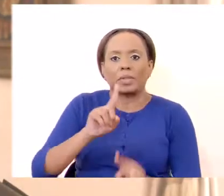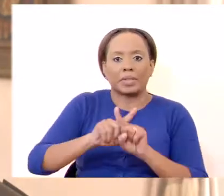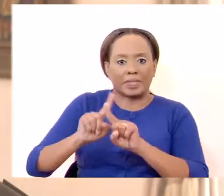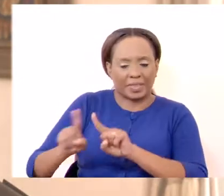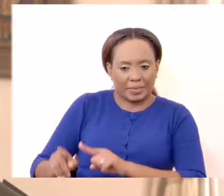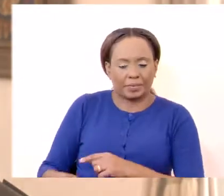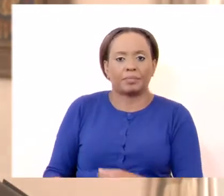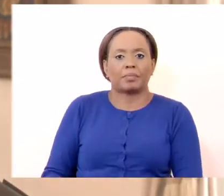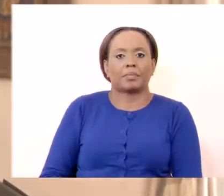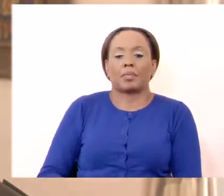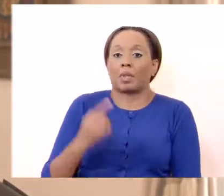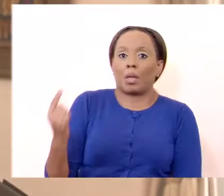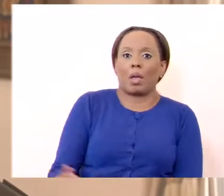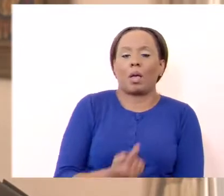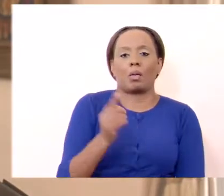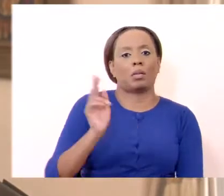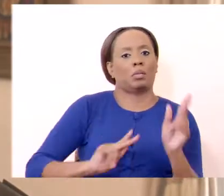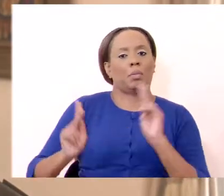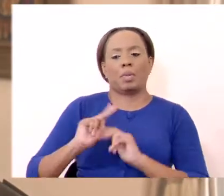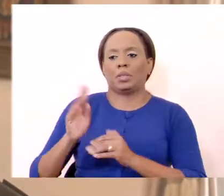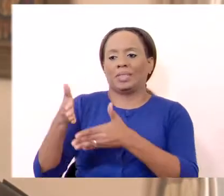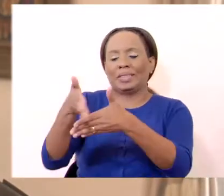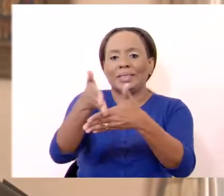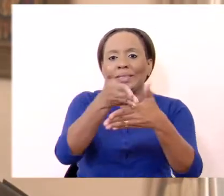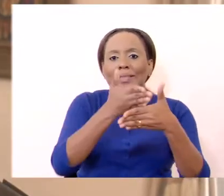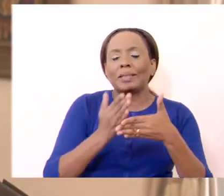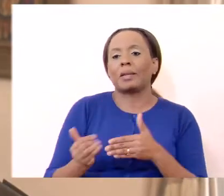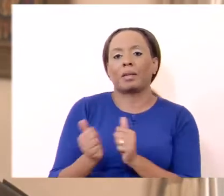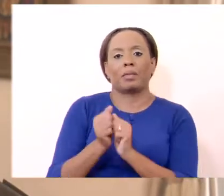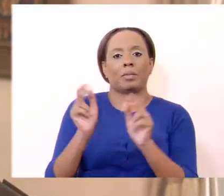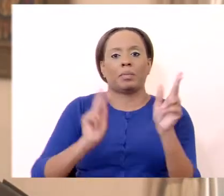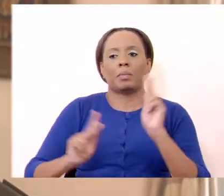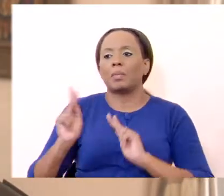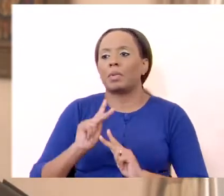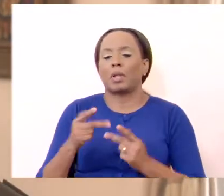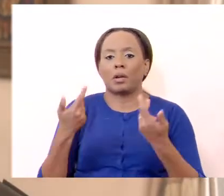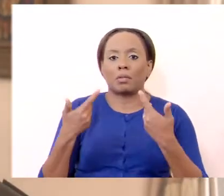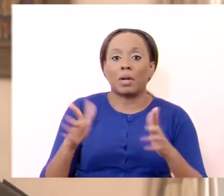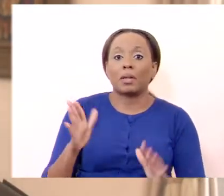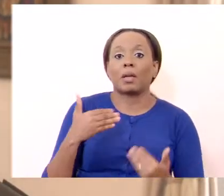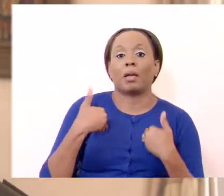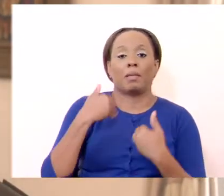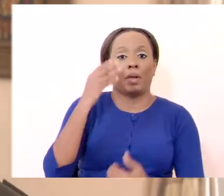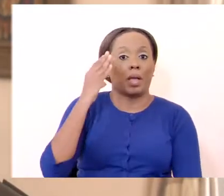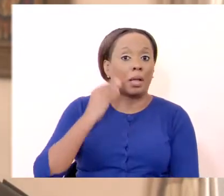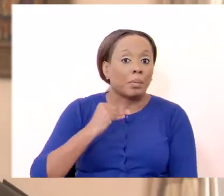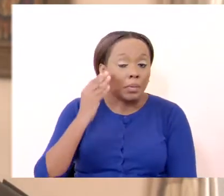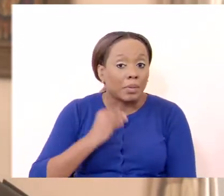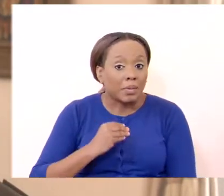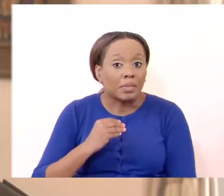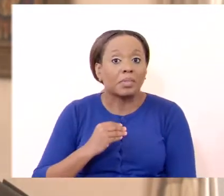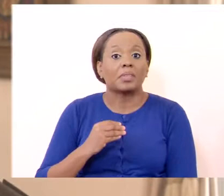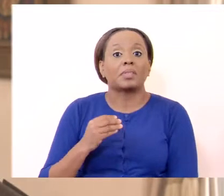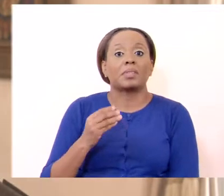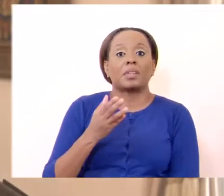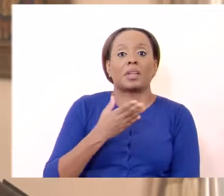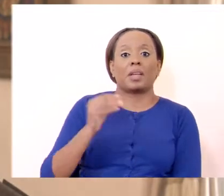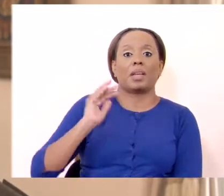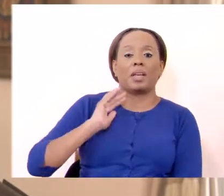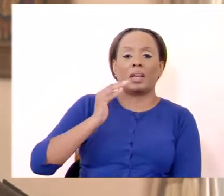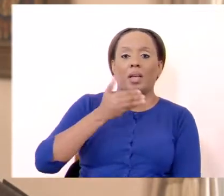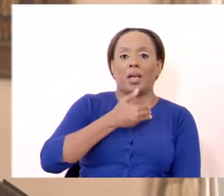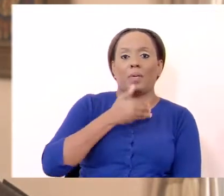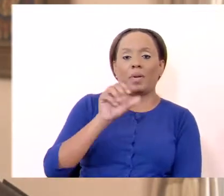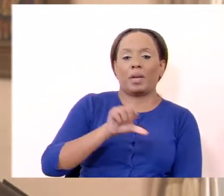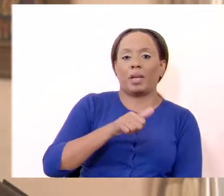these experts here share with their colleagues who have experience, and the closest pediatric intensive care unit would